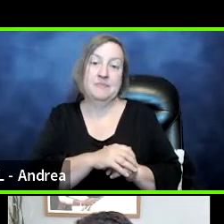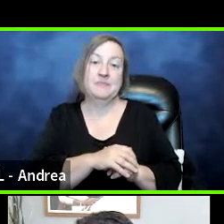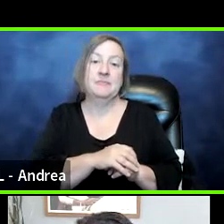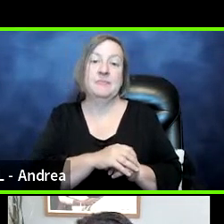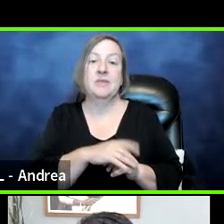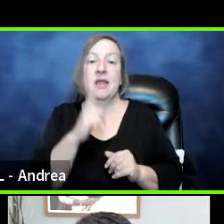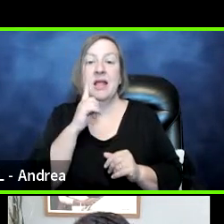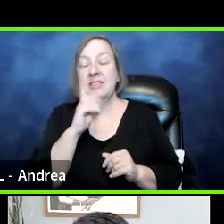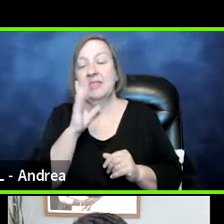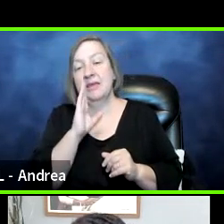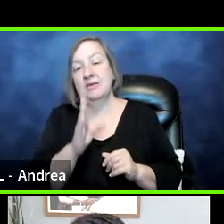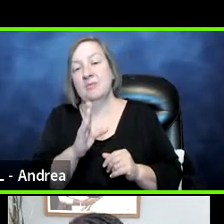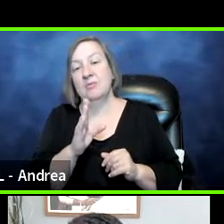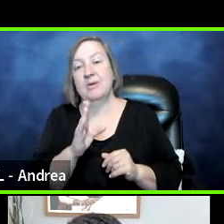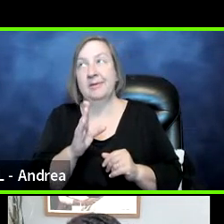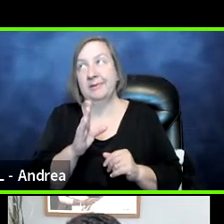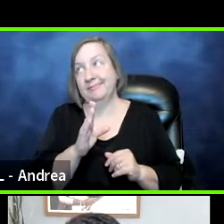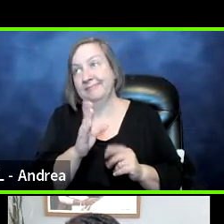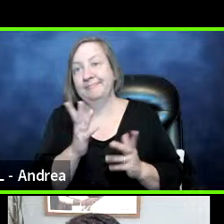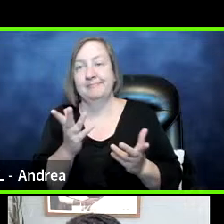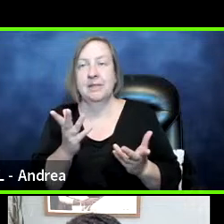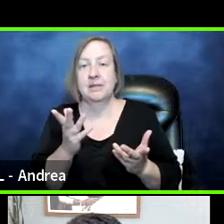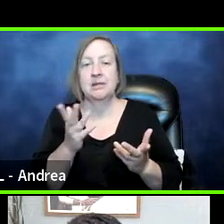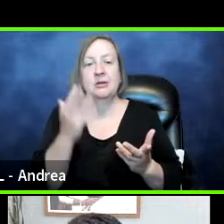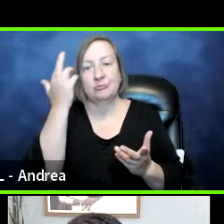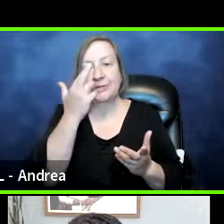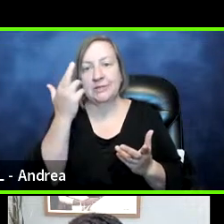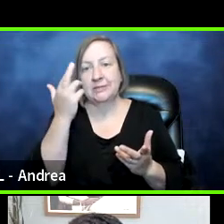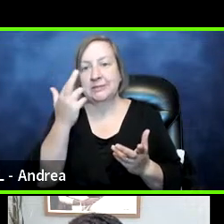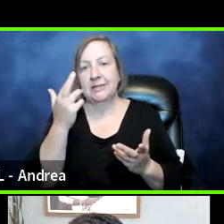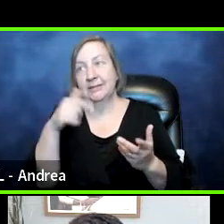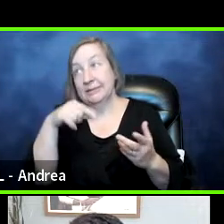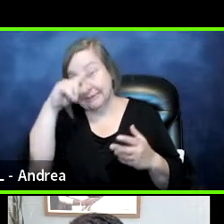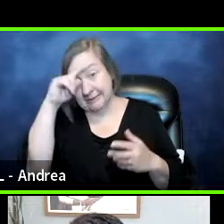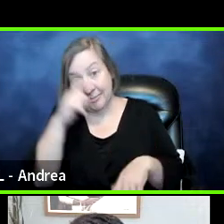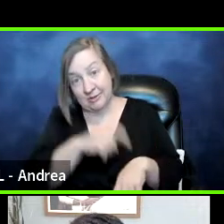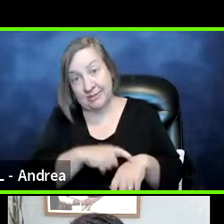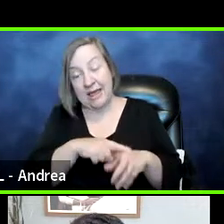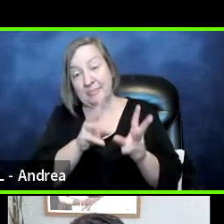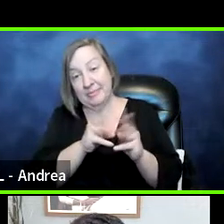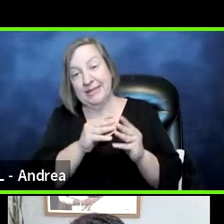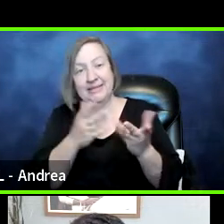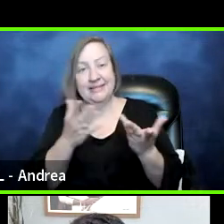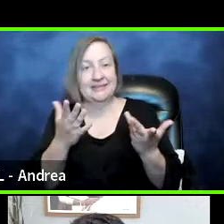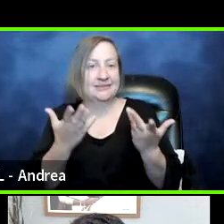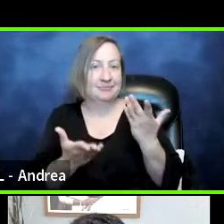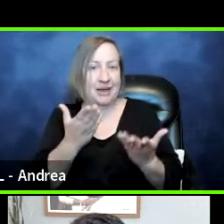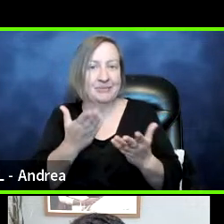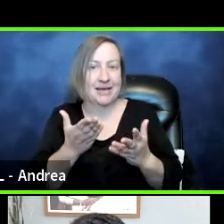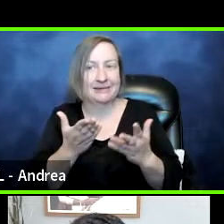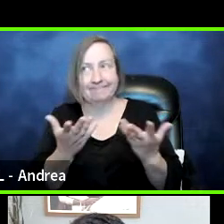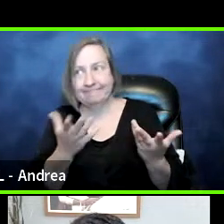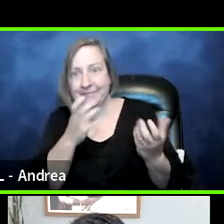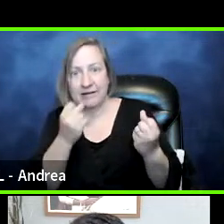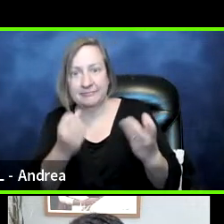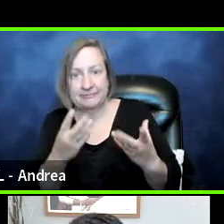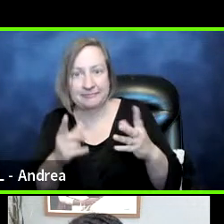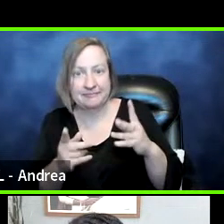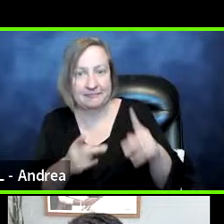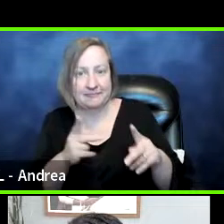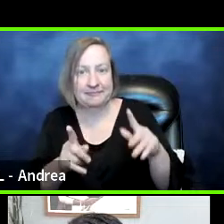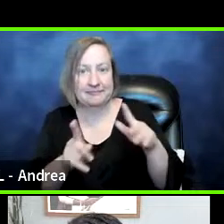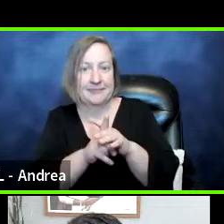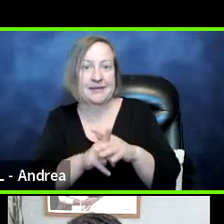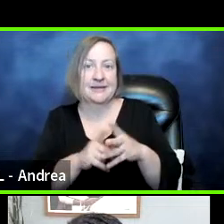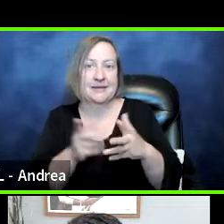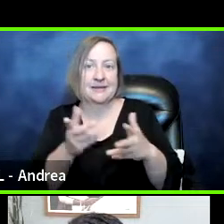speaks to summertime of having these meetings. And so May gets the gold award